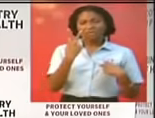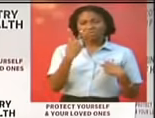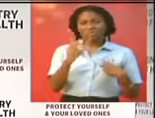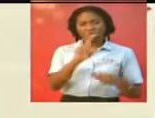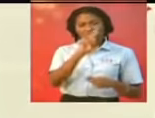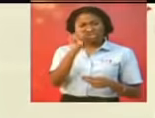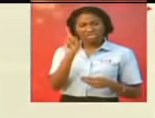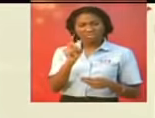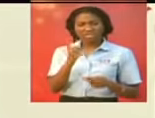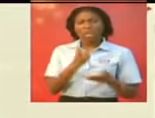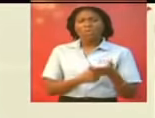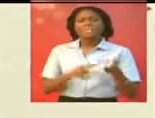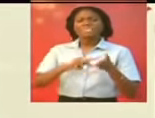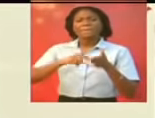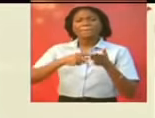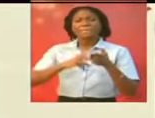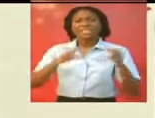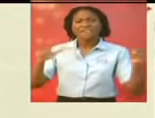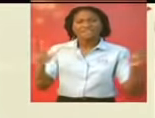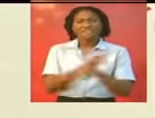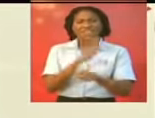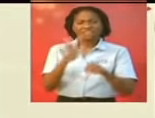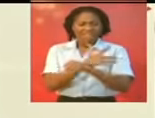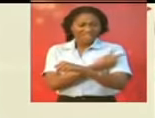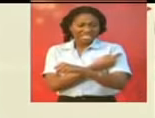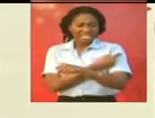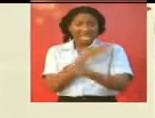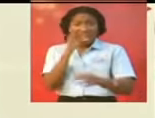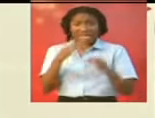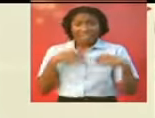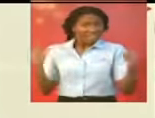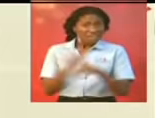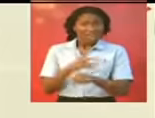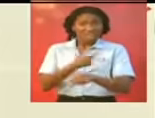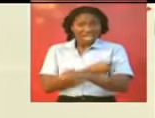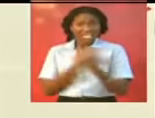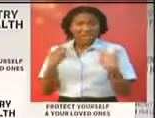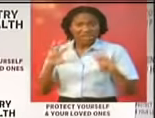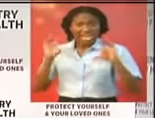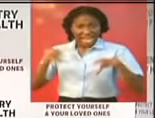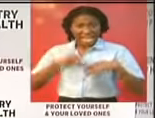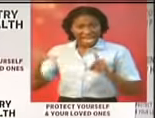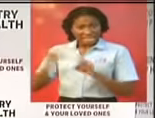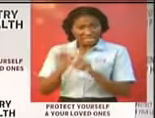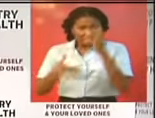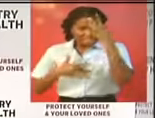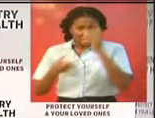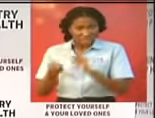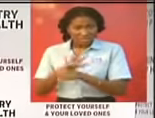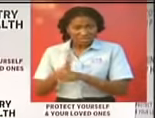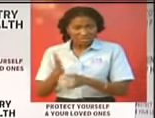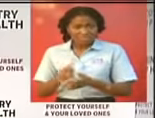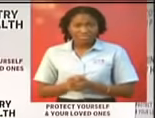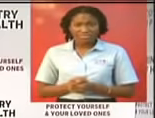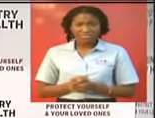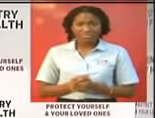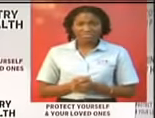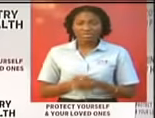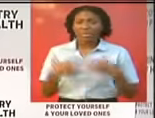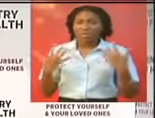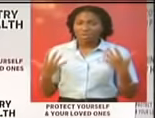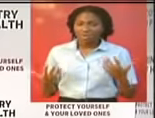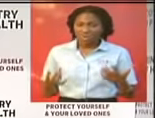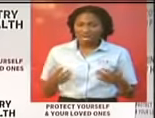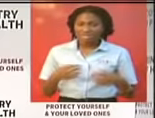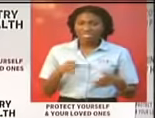and can a fully vaccinated person still contract the virus? Sure. Yeah, so fully vaccinated, and I believe we have it up on our website